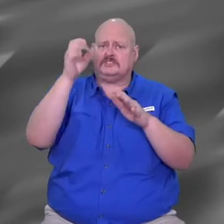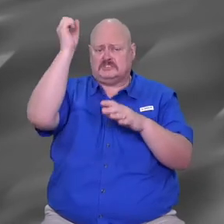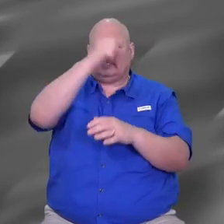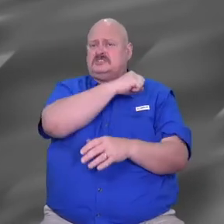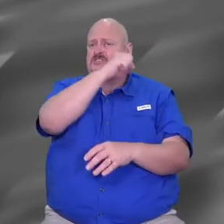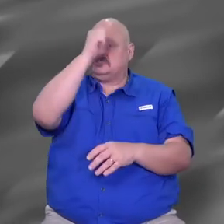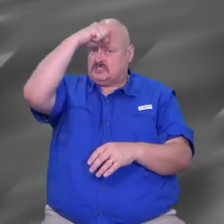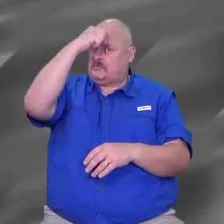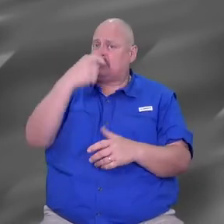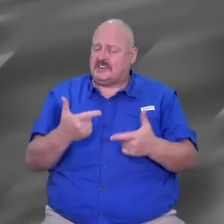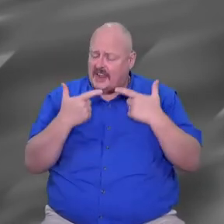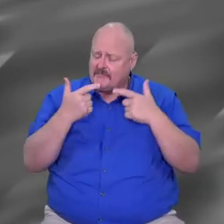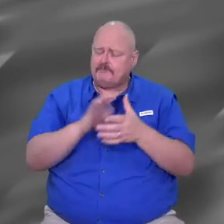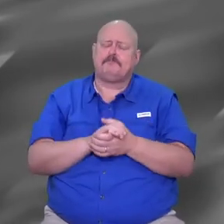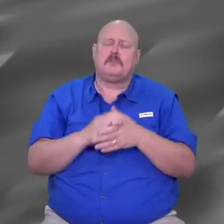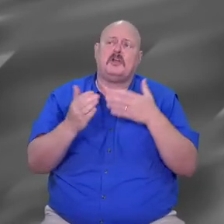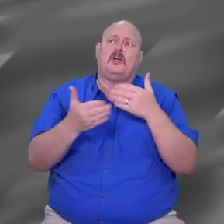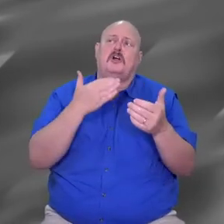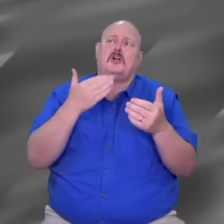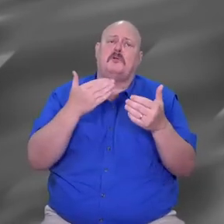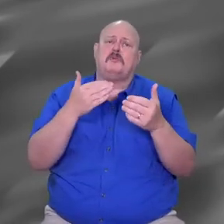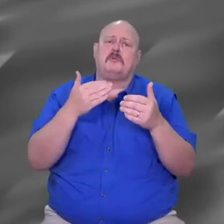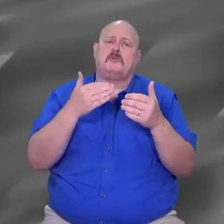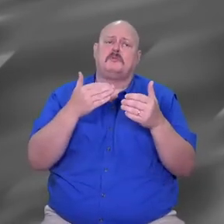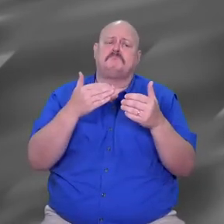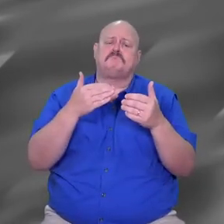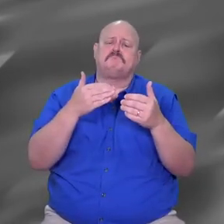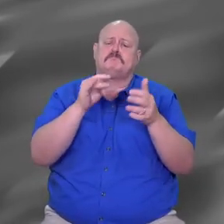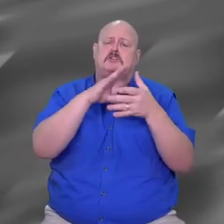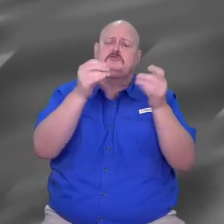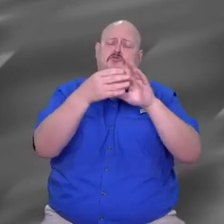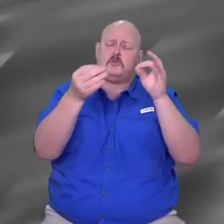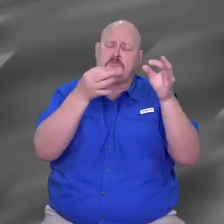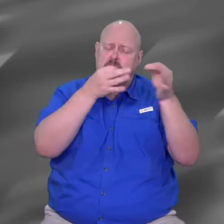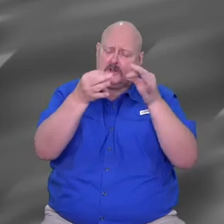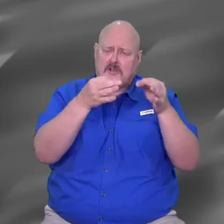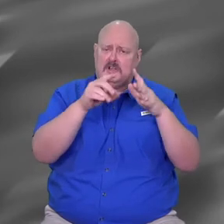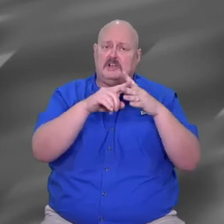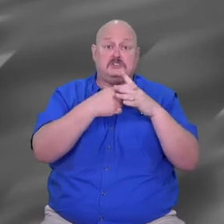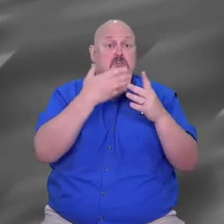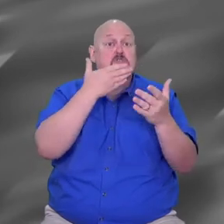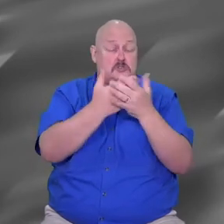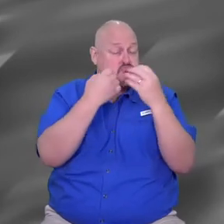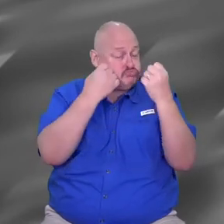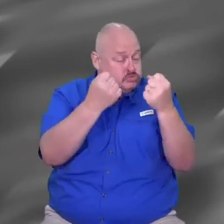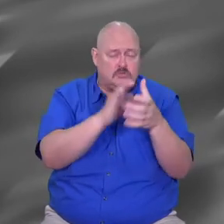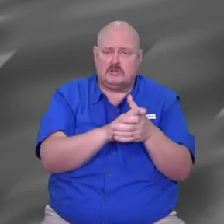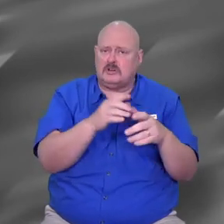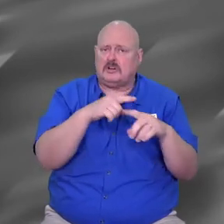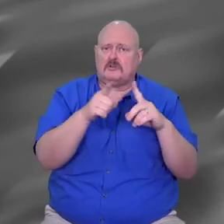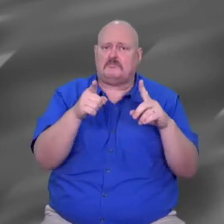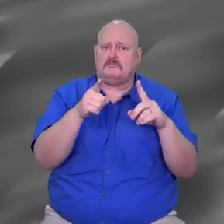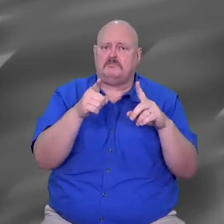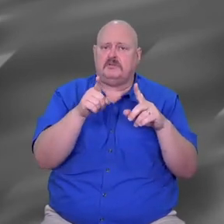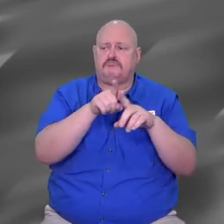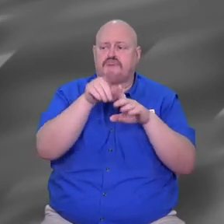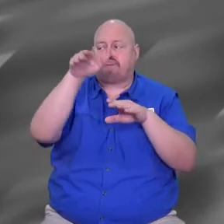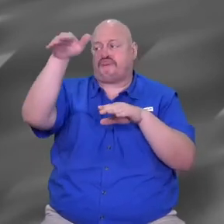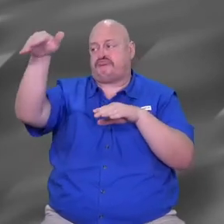to look at his life, almost kind of a biographical sketch, is that he started off pretty strong, but he waned in the